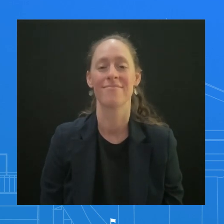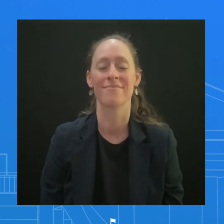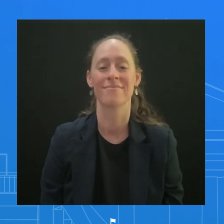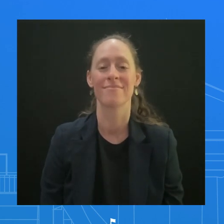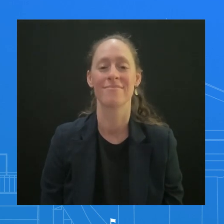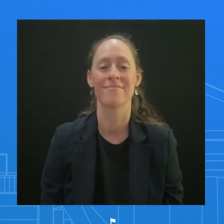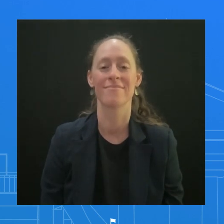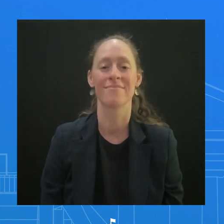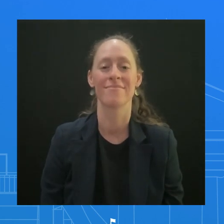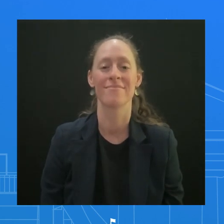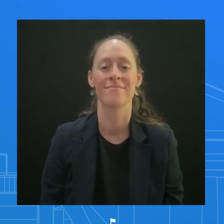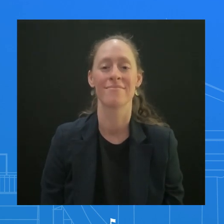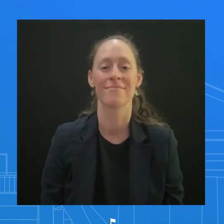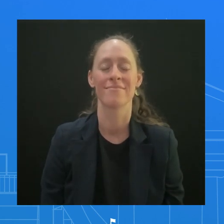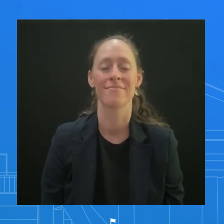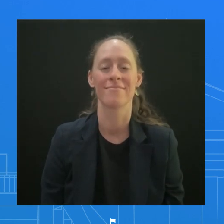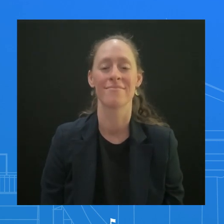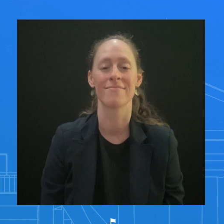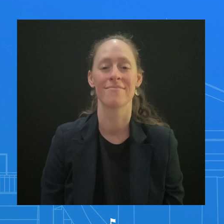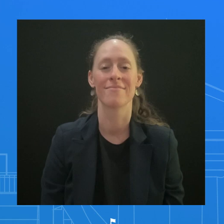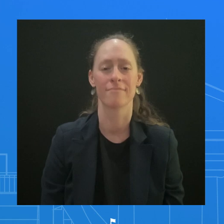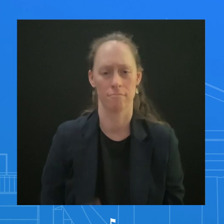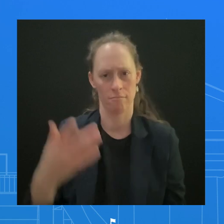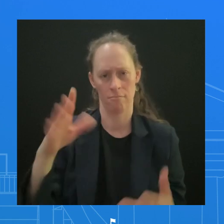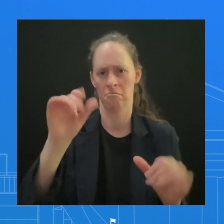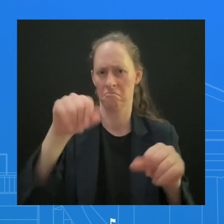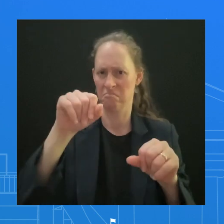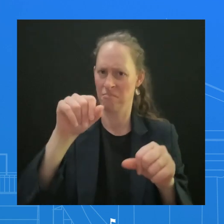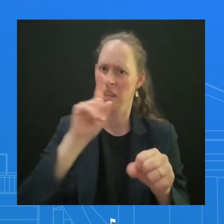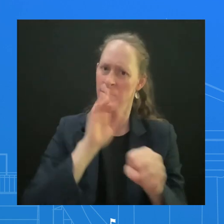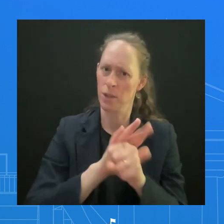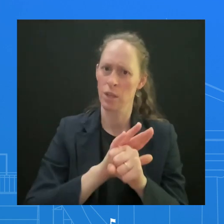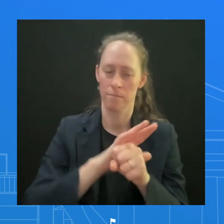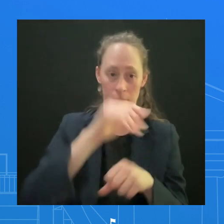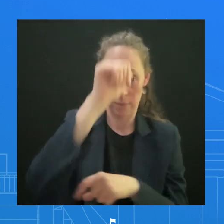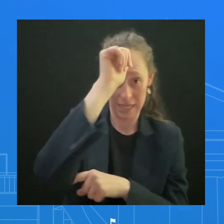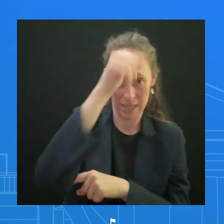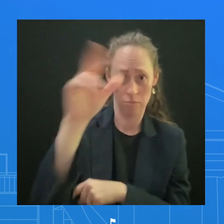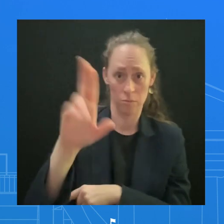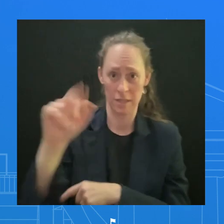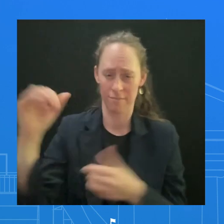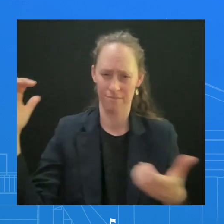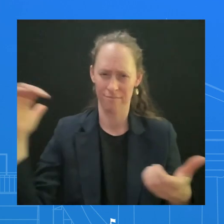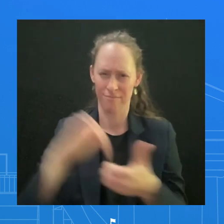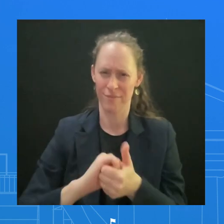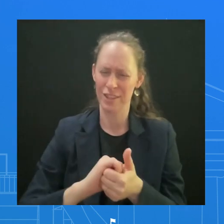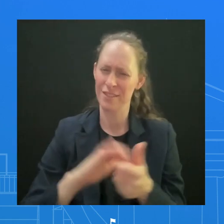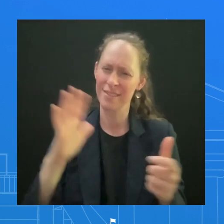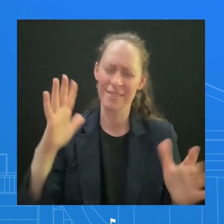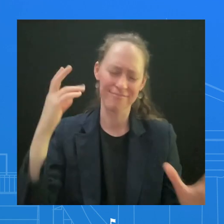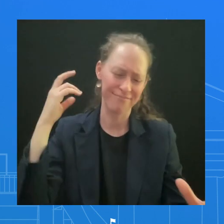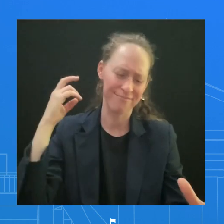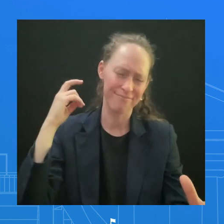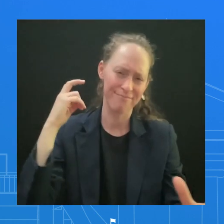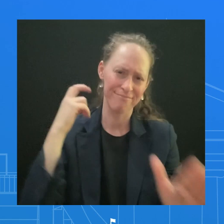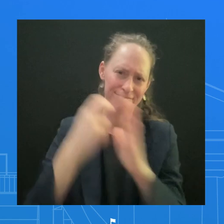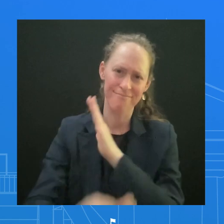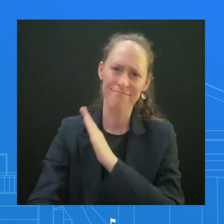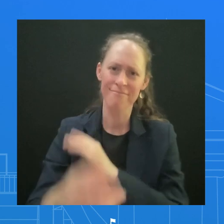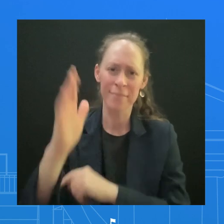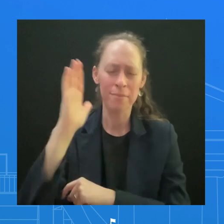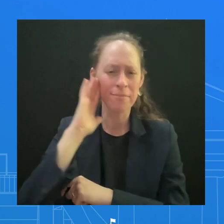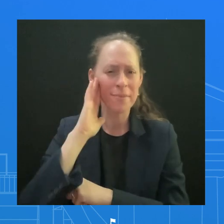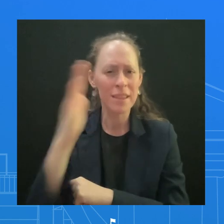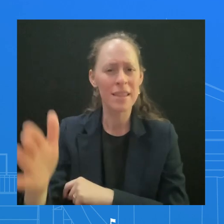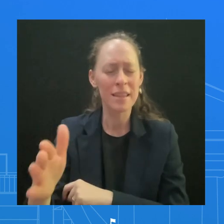that the partnership between the United States and India is deeper and more expansive than it's ever been. And when we think about the future, not only of this relationship, but